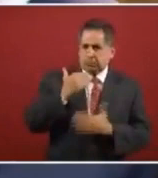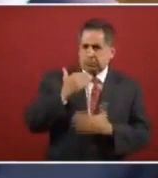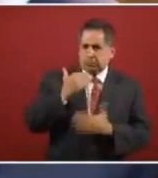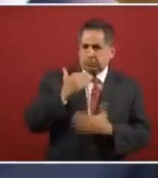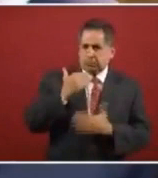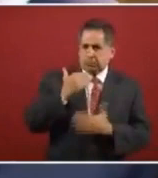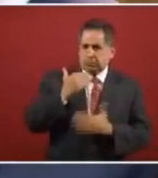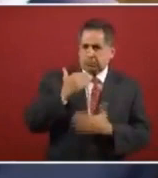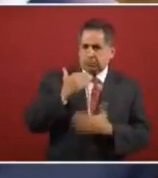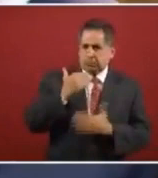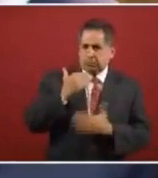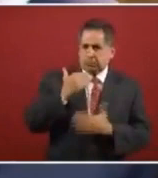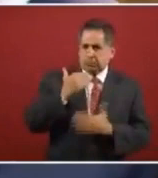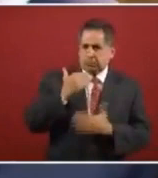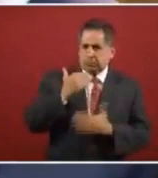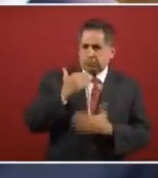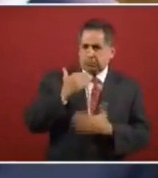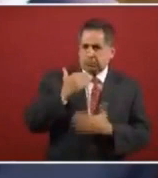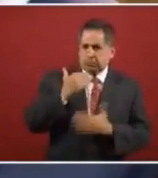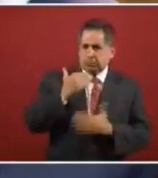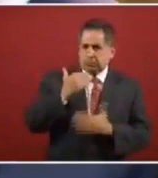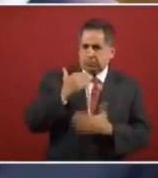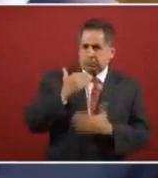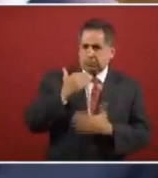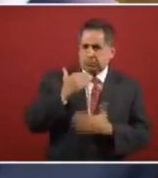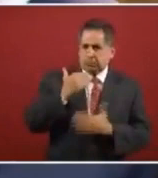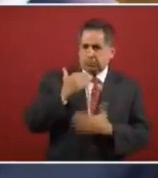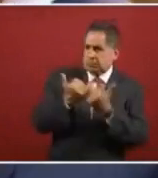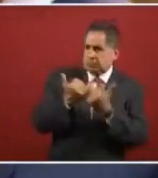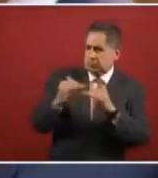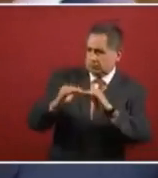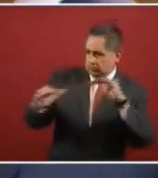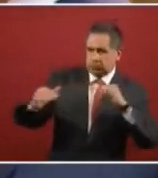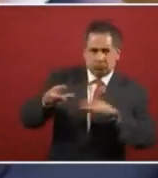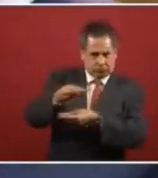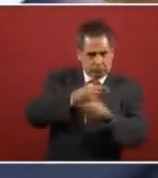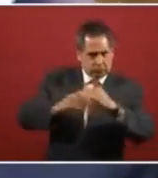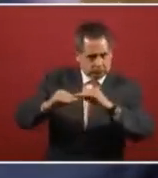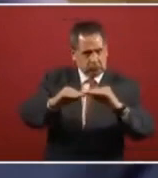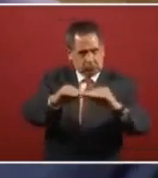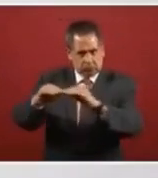without attempting to redistribute the wealth